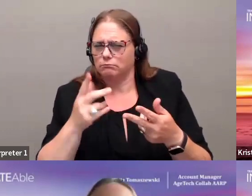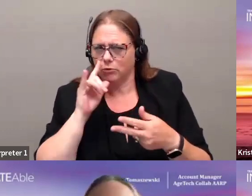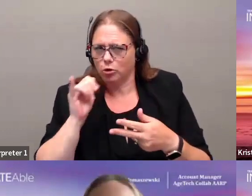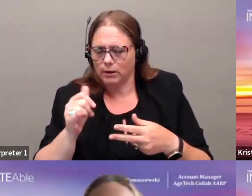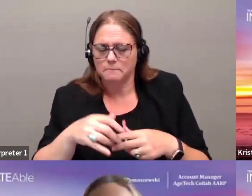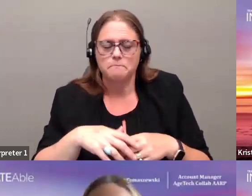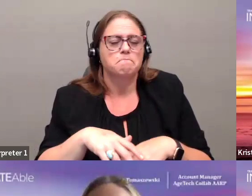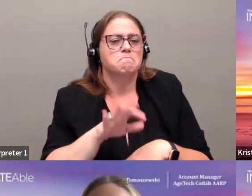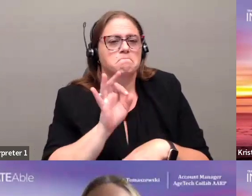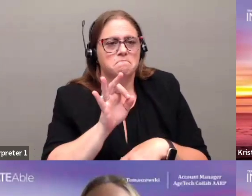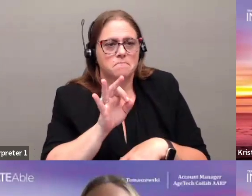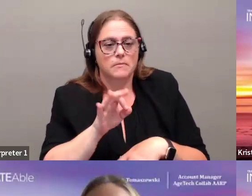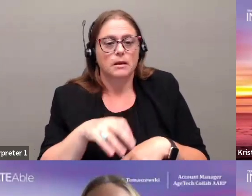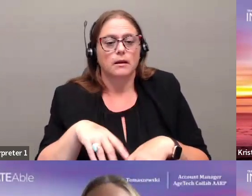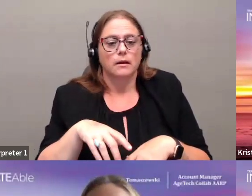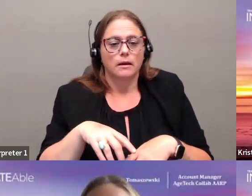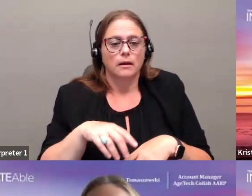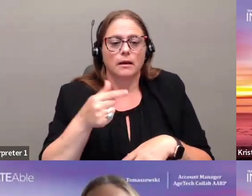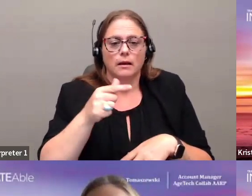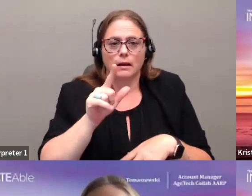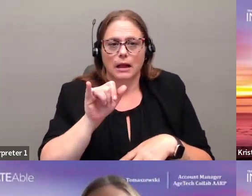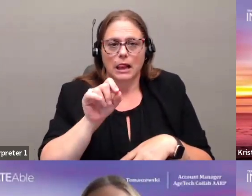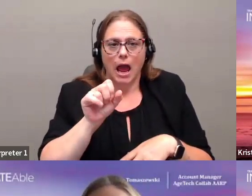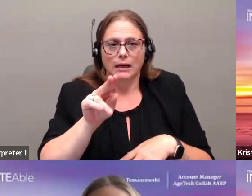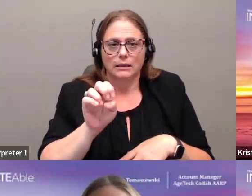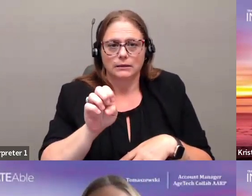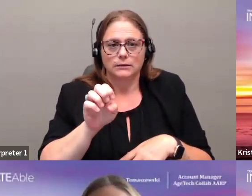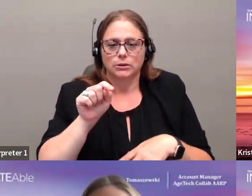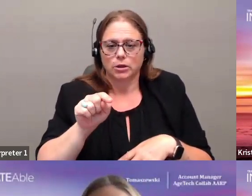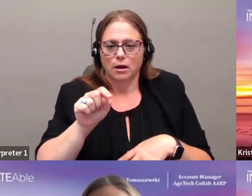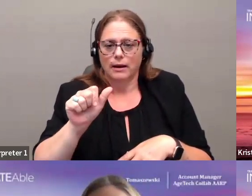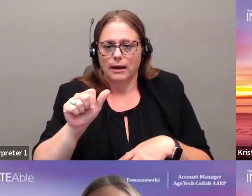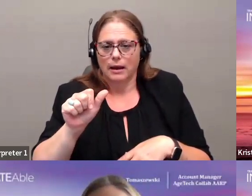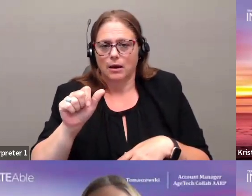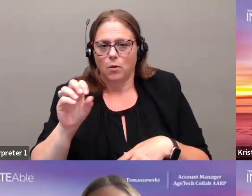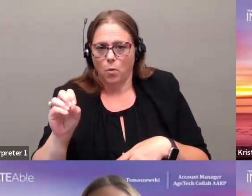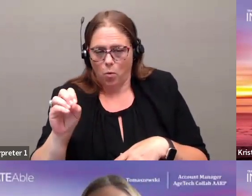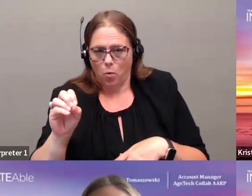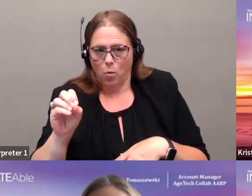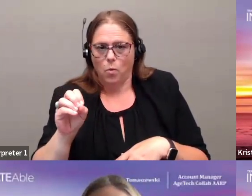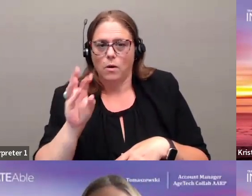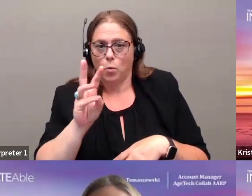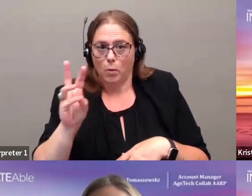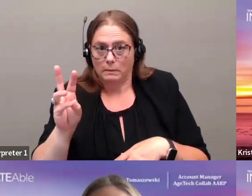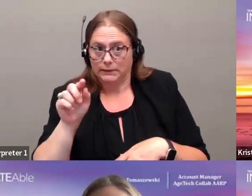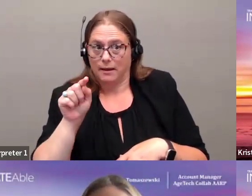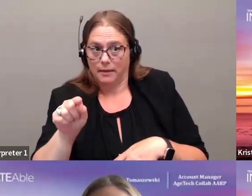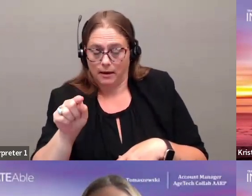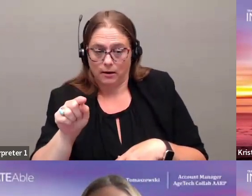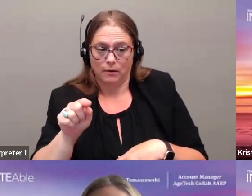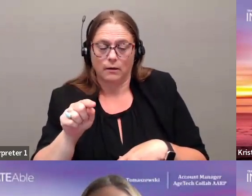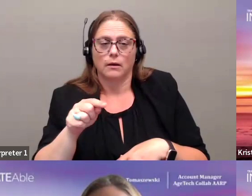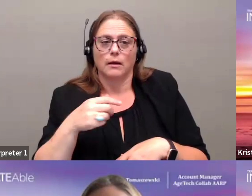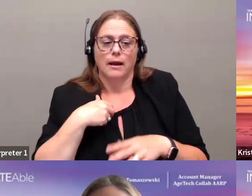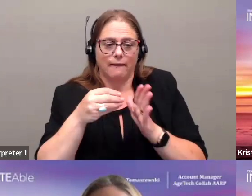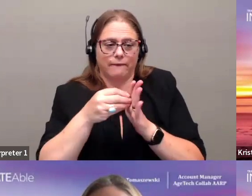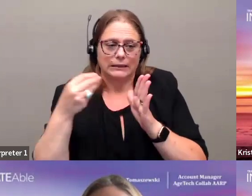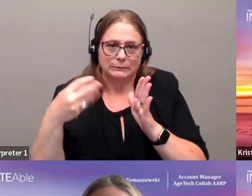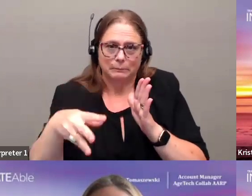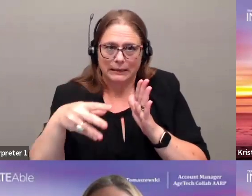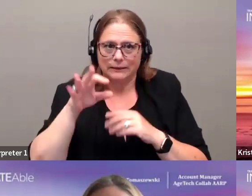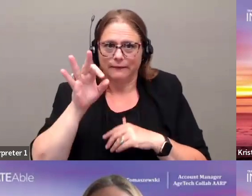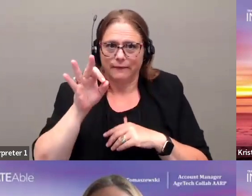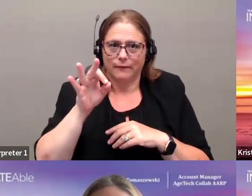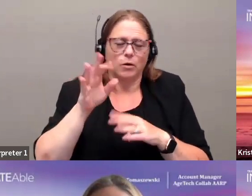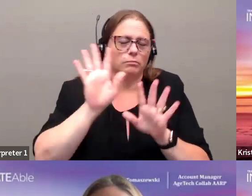of all, glidance.io is our website. There is a very expansive FAQ